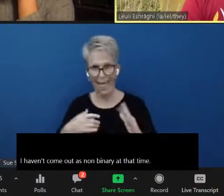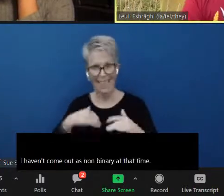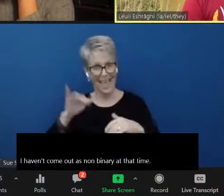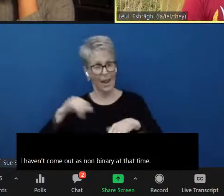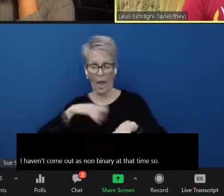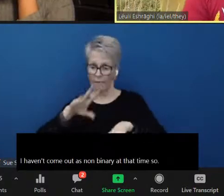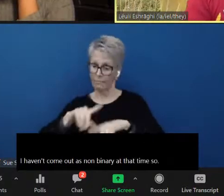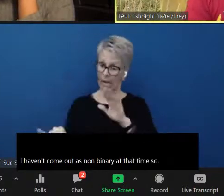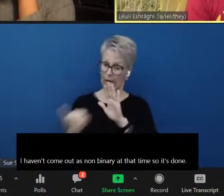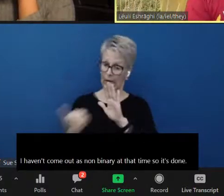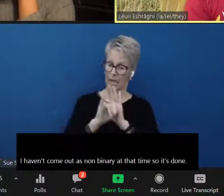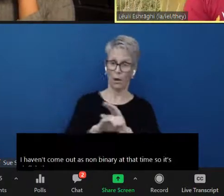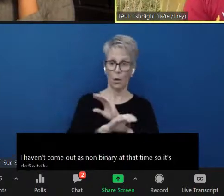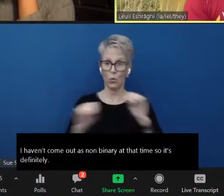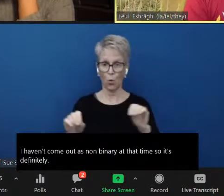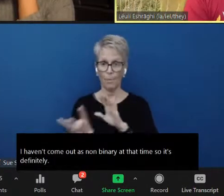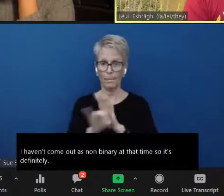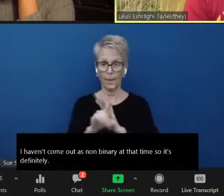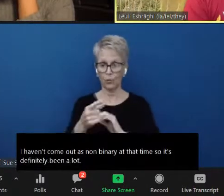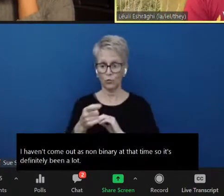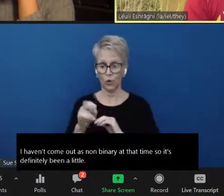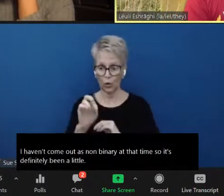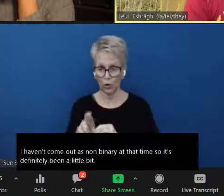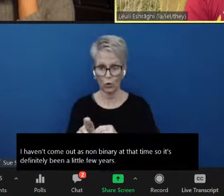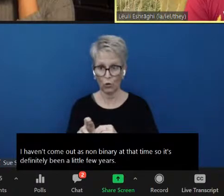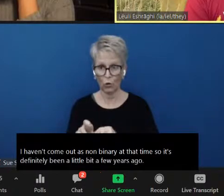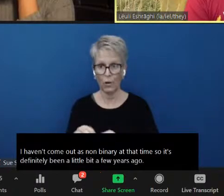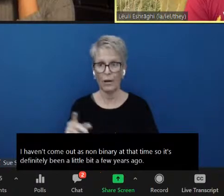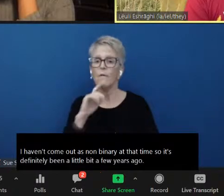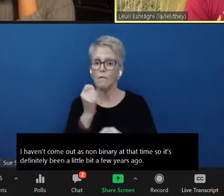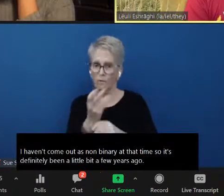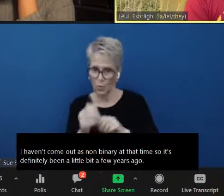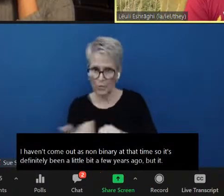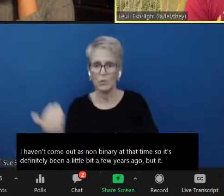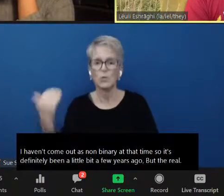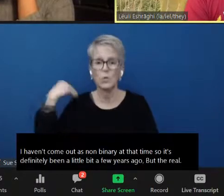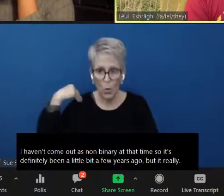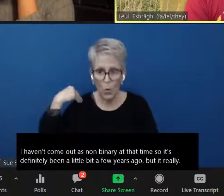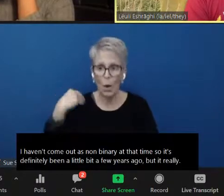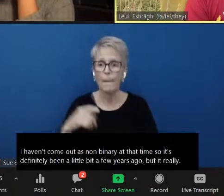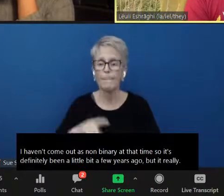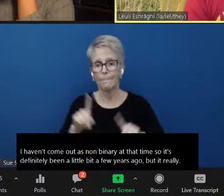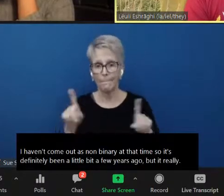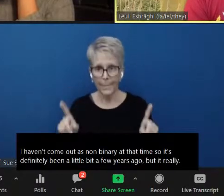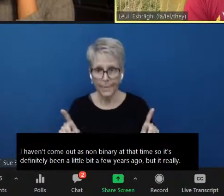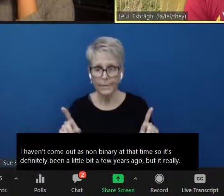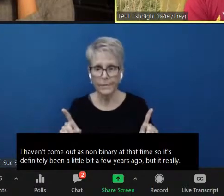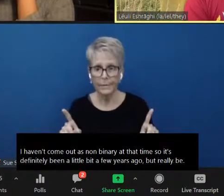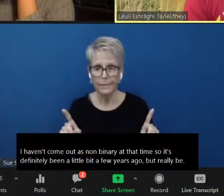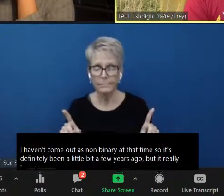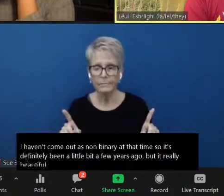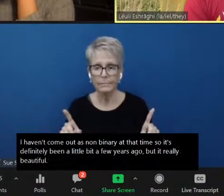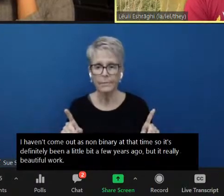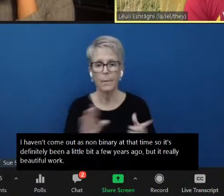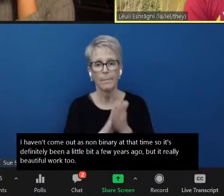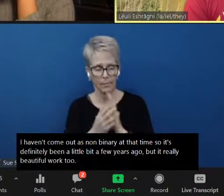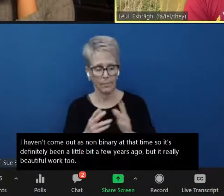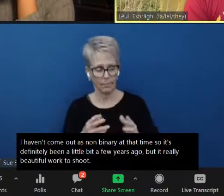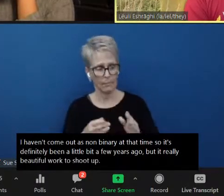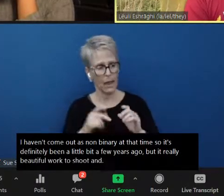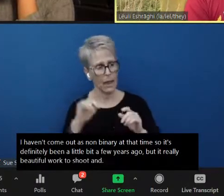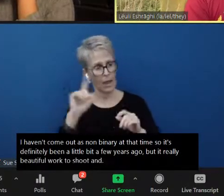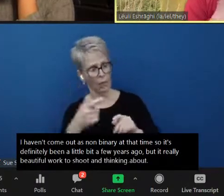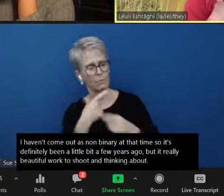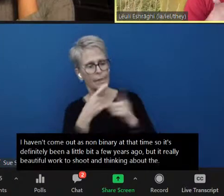time, so it was definitely a few years ago. But really, a beautiful work to shoot,